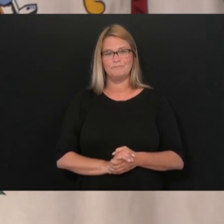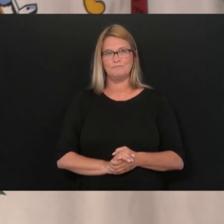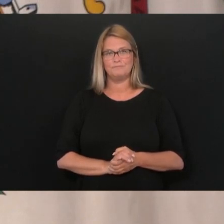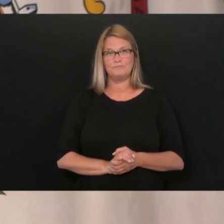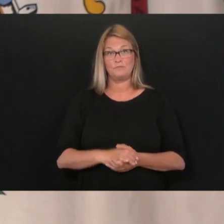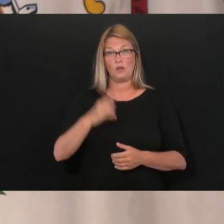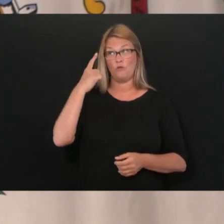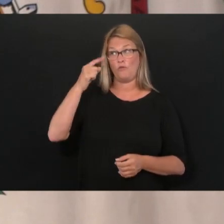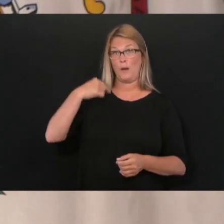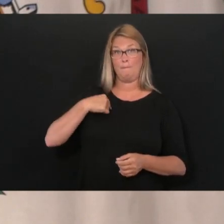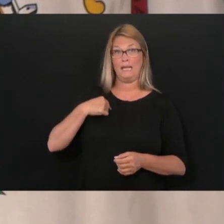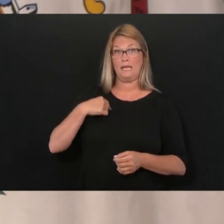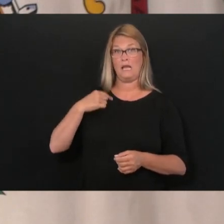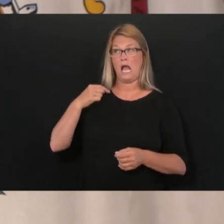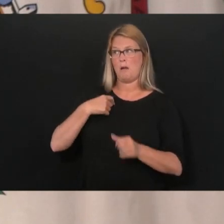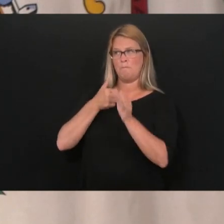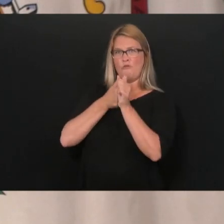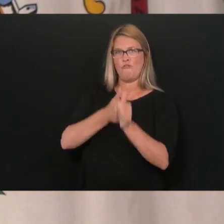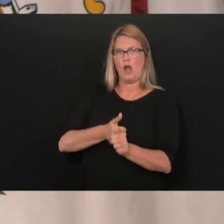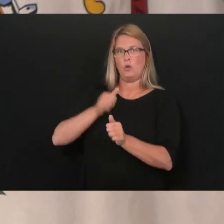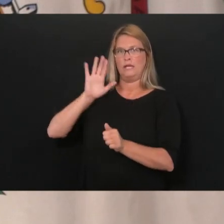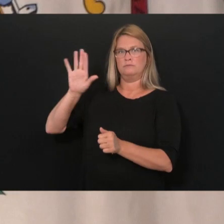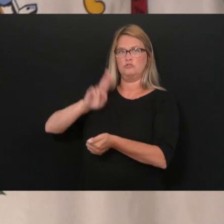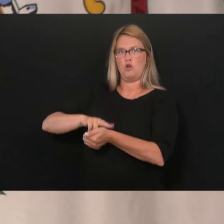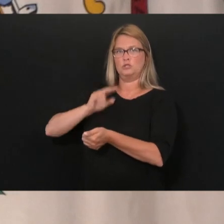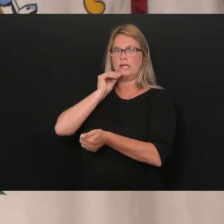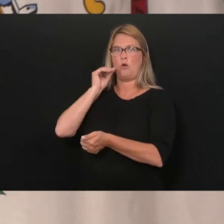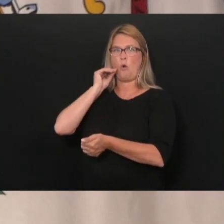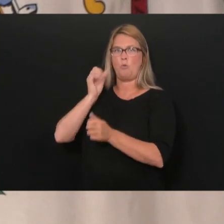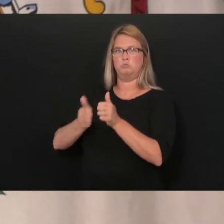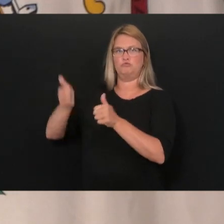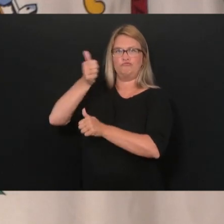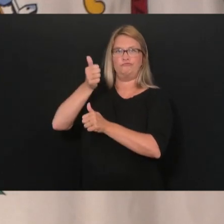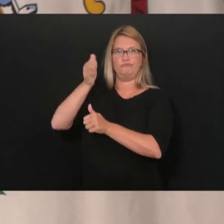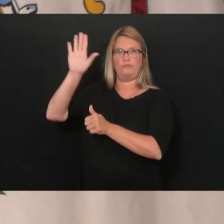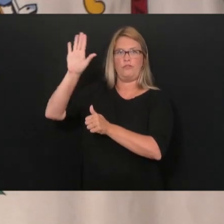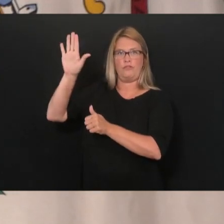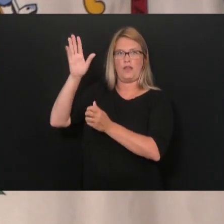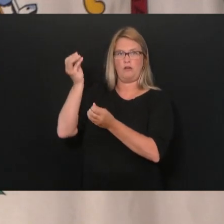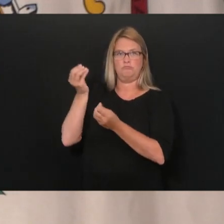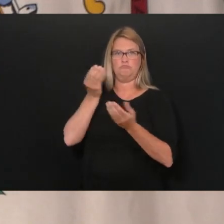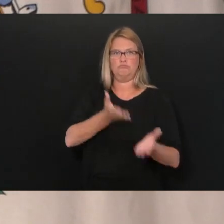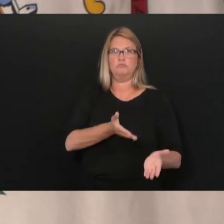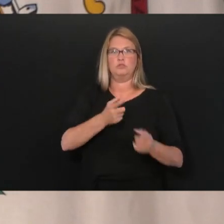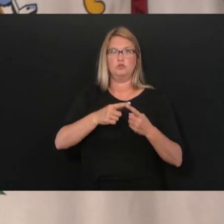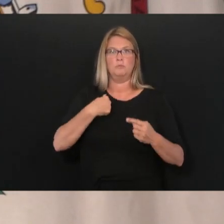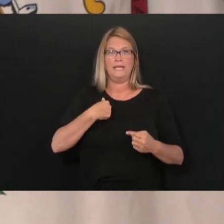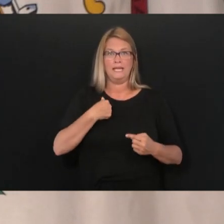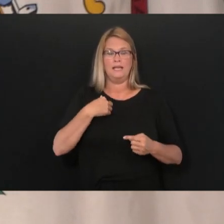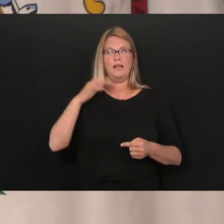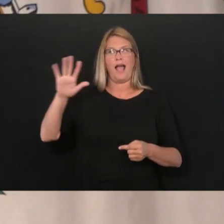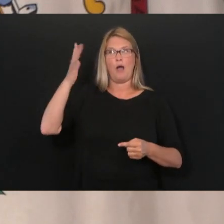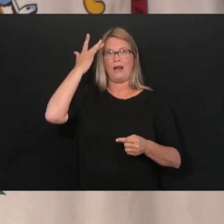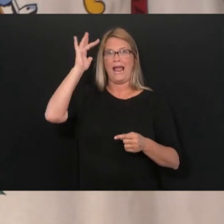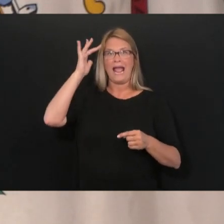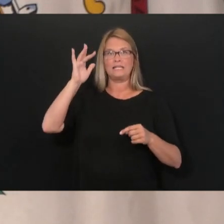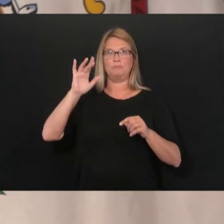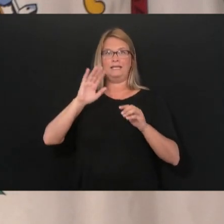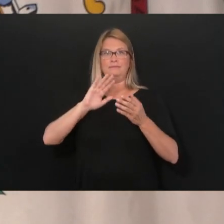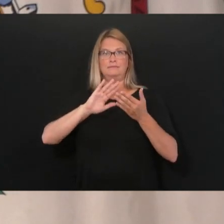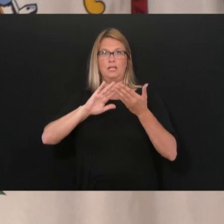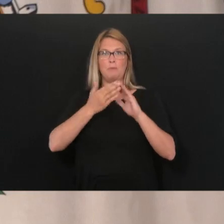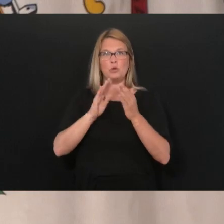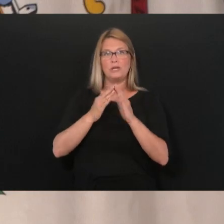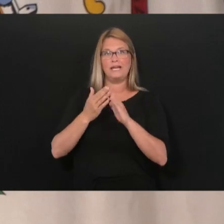advice of the nursing homes on what they're going to be able to do, advice on our expert community from the health side,